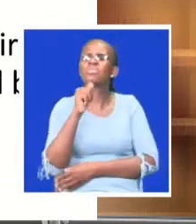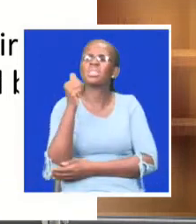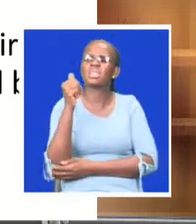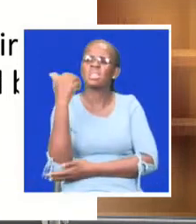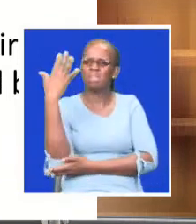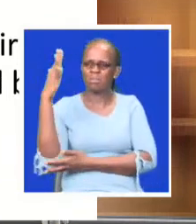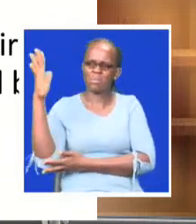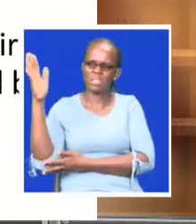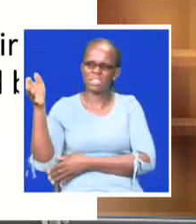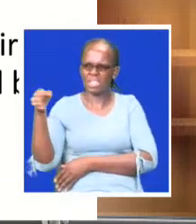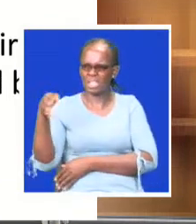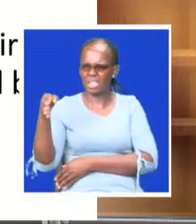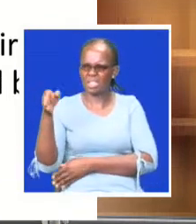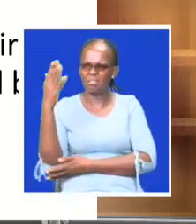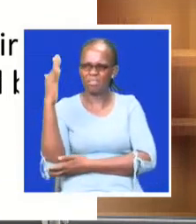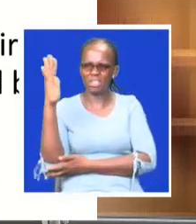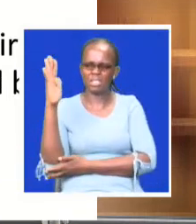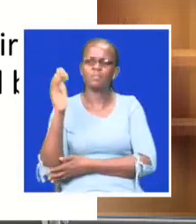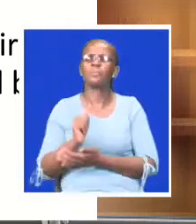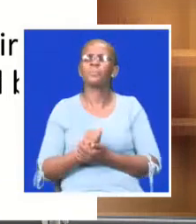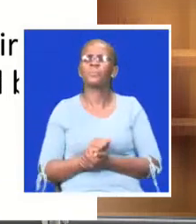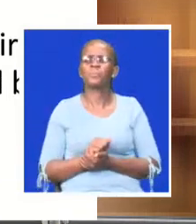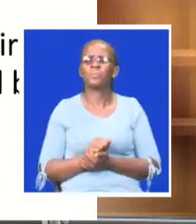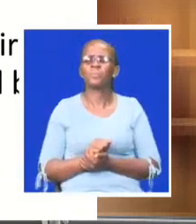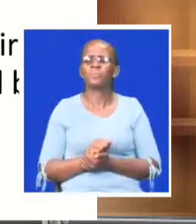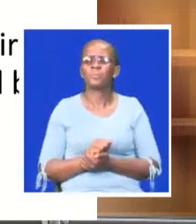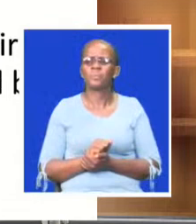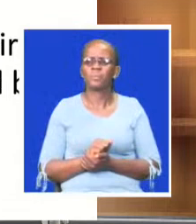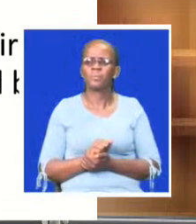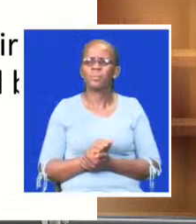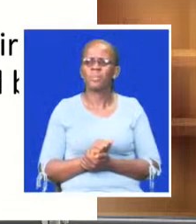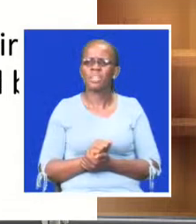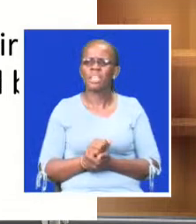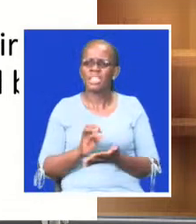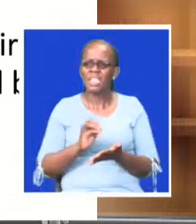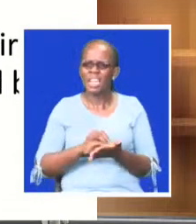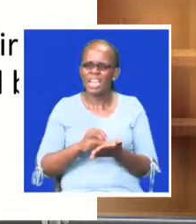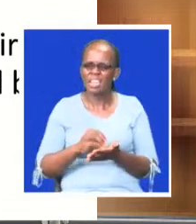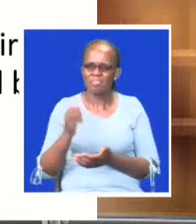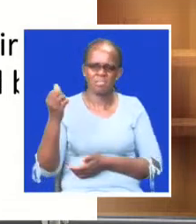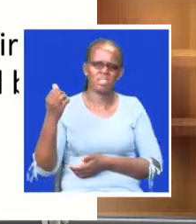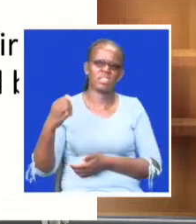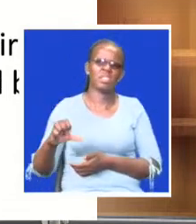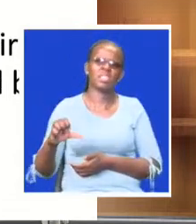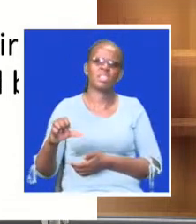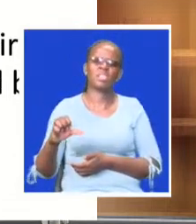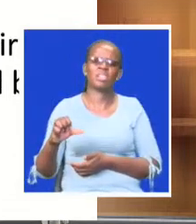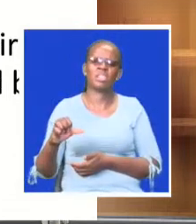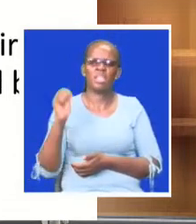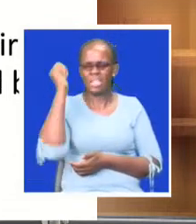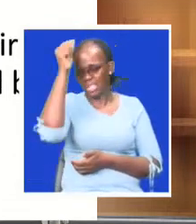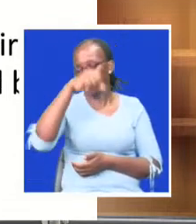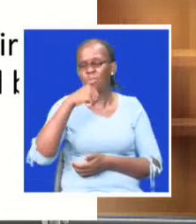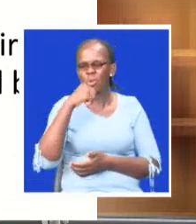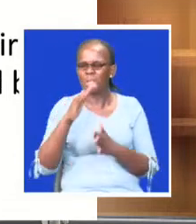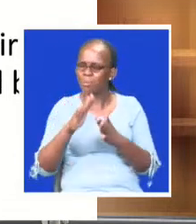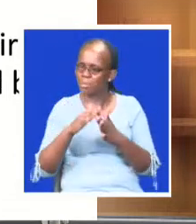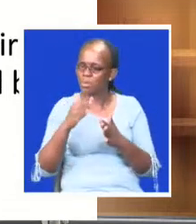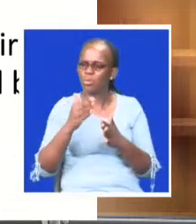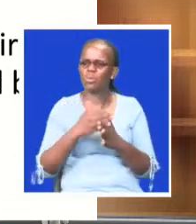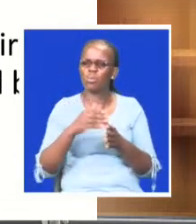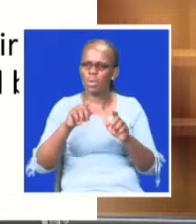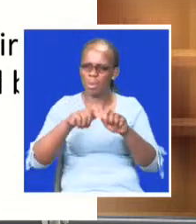tree. Now, dear Lena, they had sinned against God. They've broken the laws of